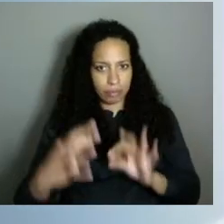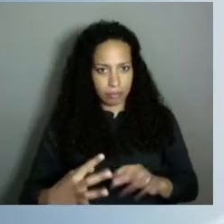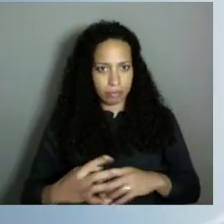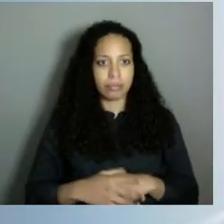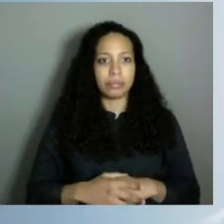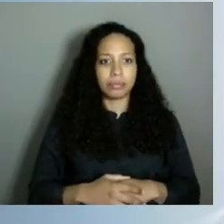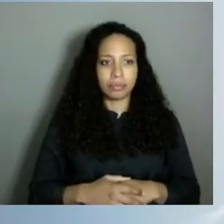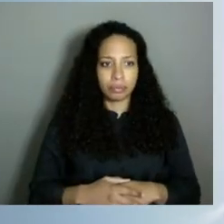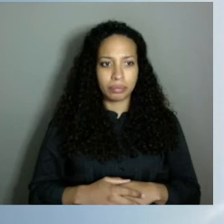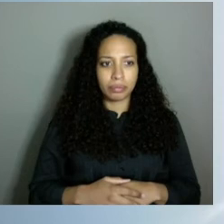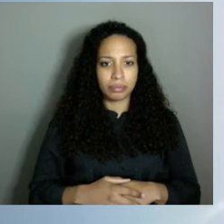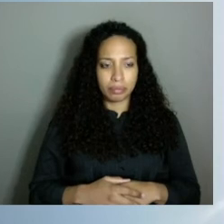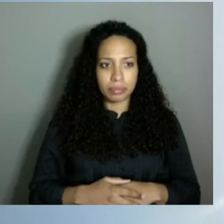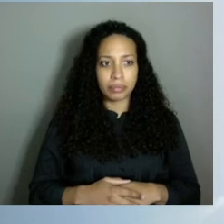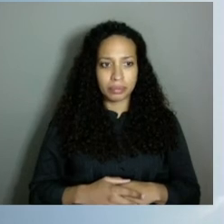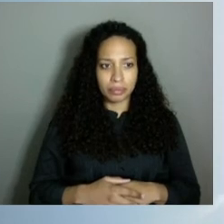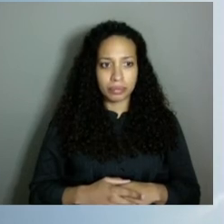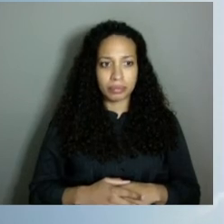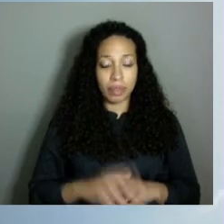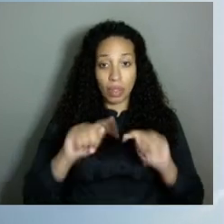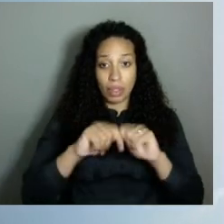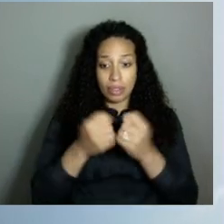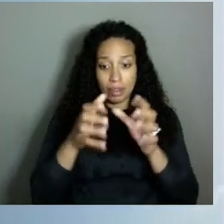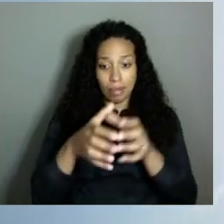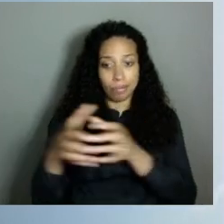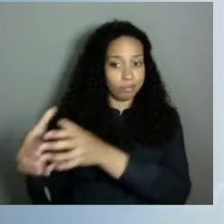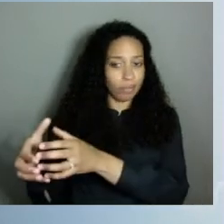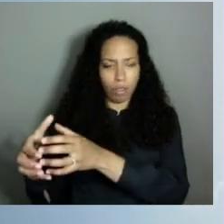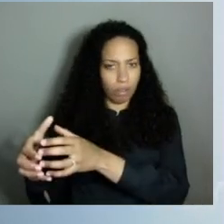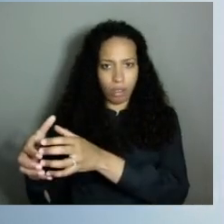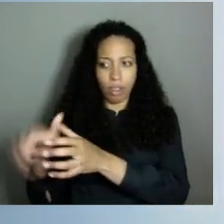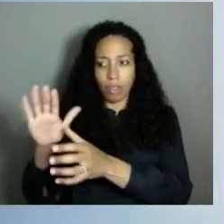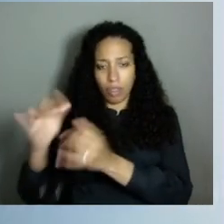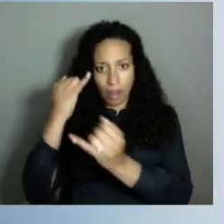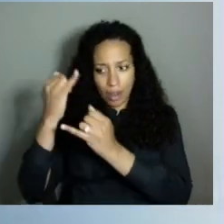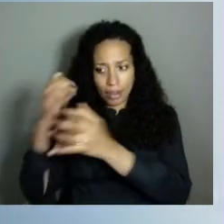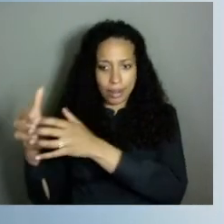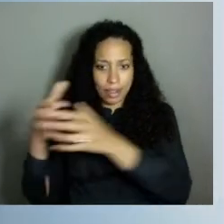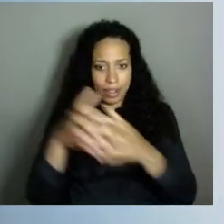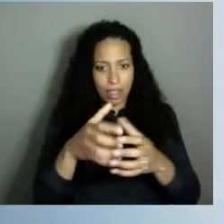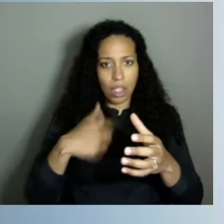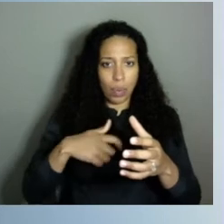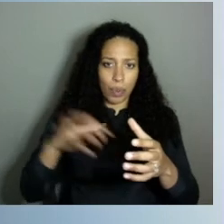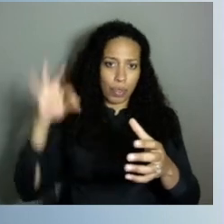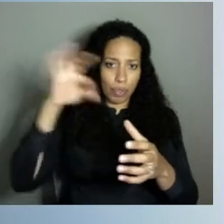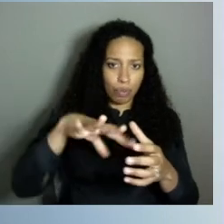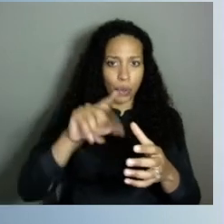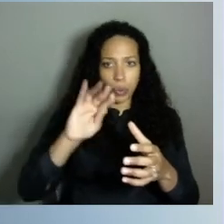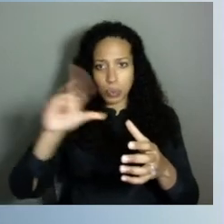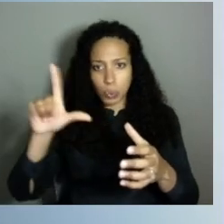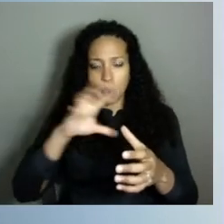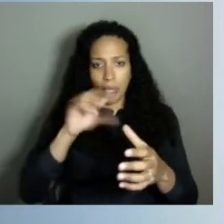Then we don't just have this small team off to the side, but rather we take their ideas and throw the tools and the power of the organization behind them to